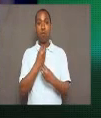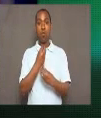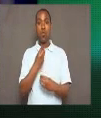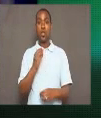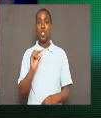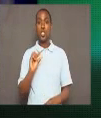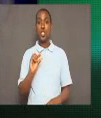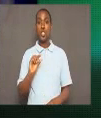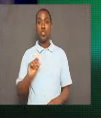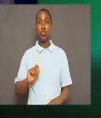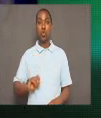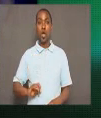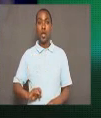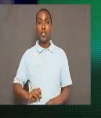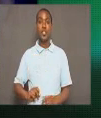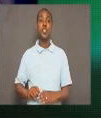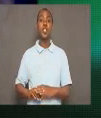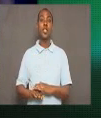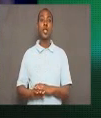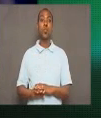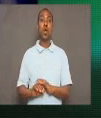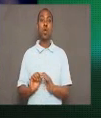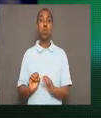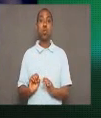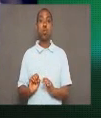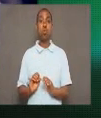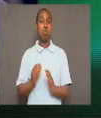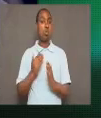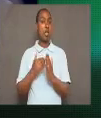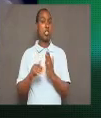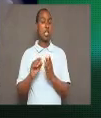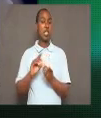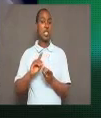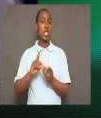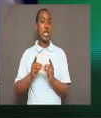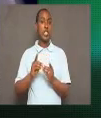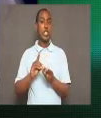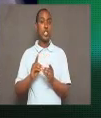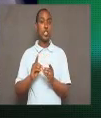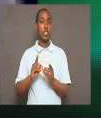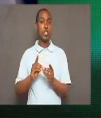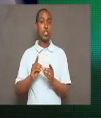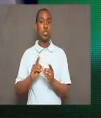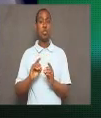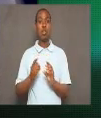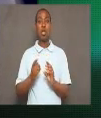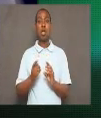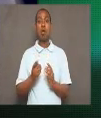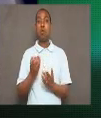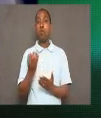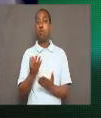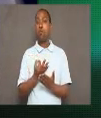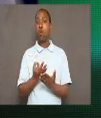enters the small intestine is partially digested and in the form of